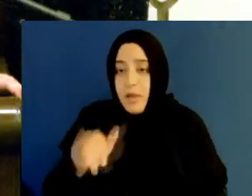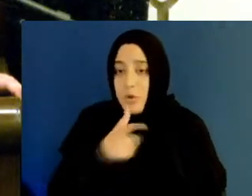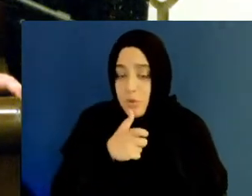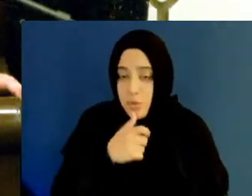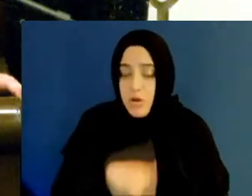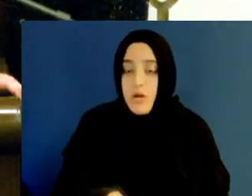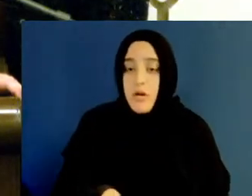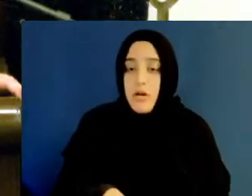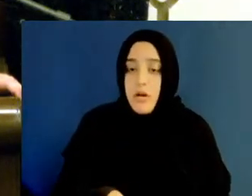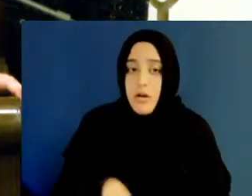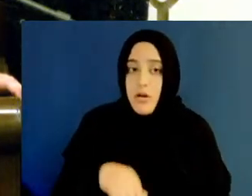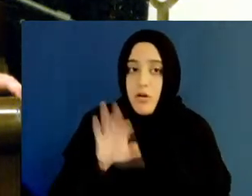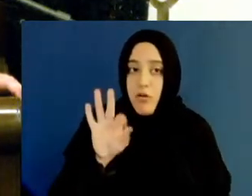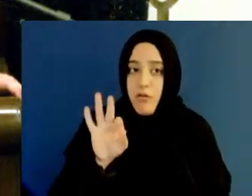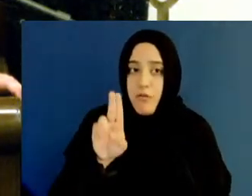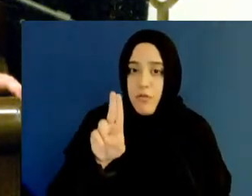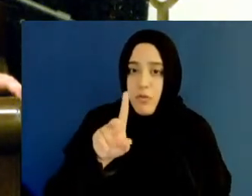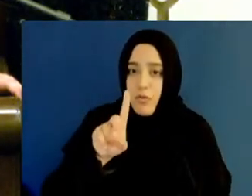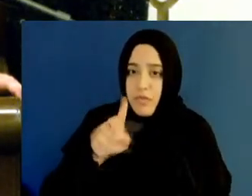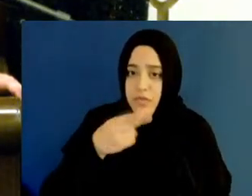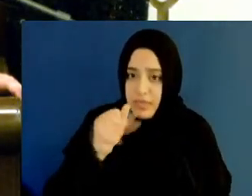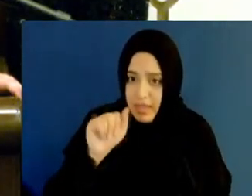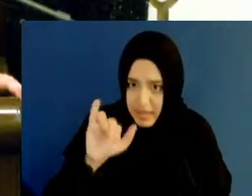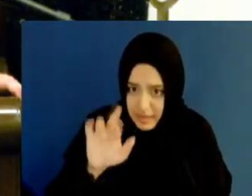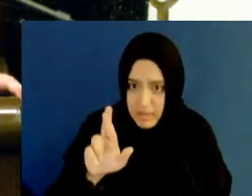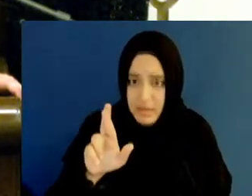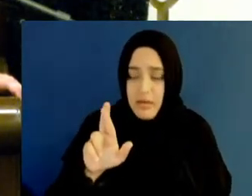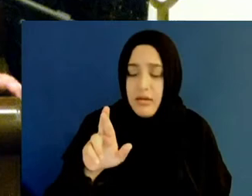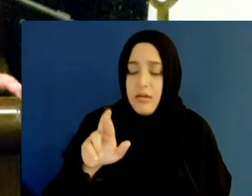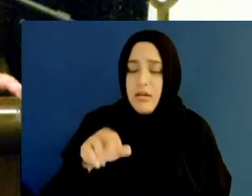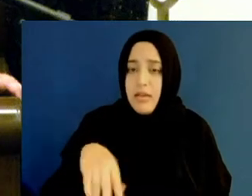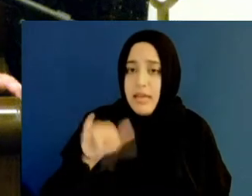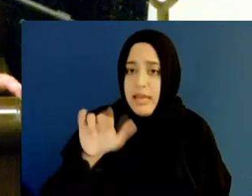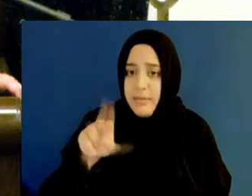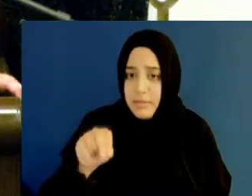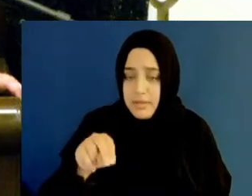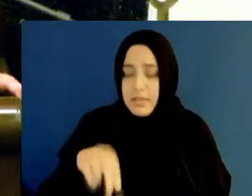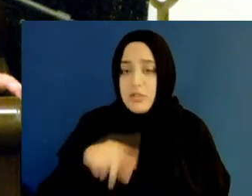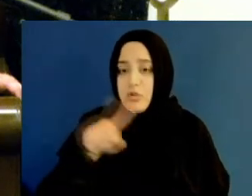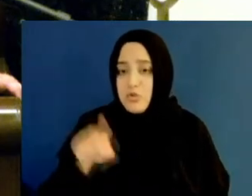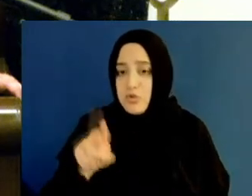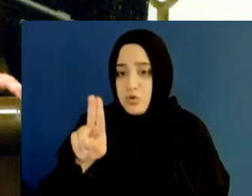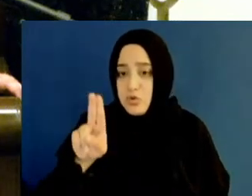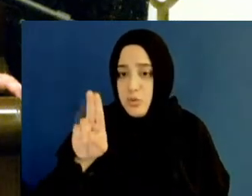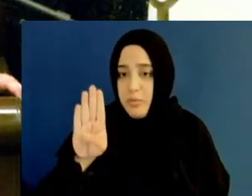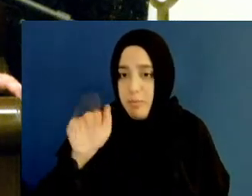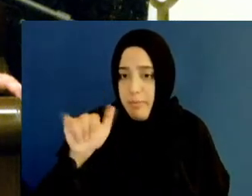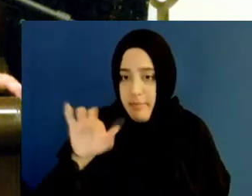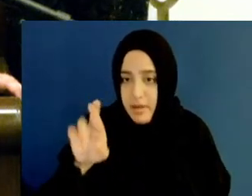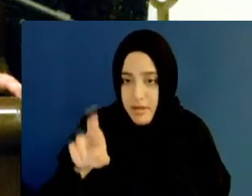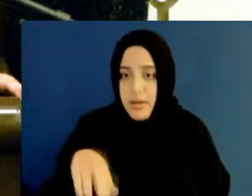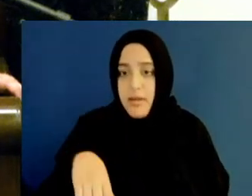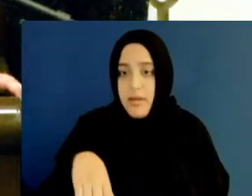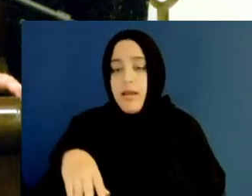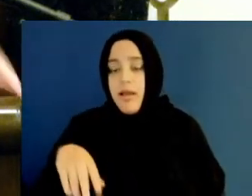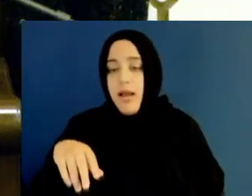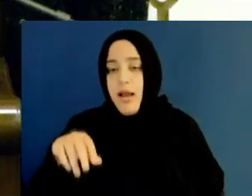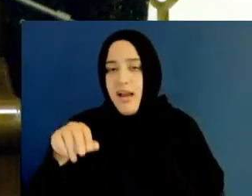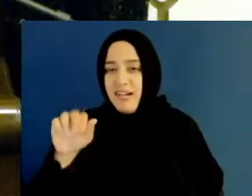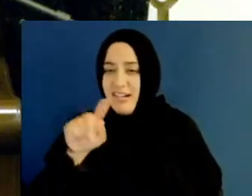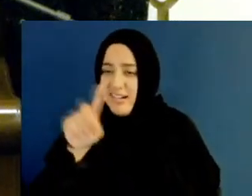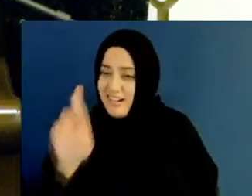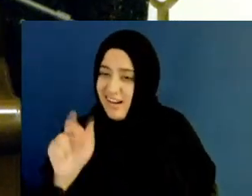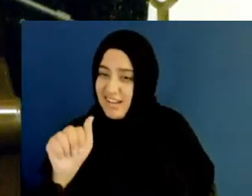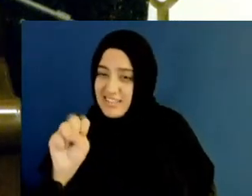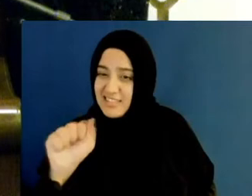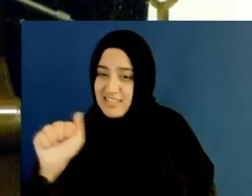Zubayr al-Rassan al-Kufi. Fudail ibn Zubayr al-Rassan within, I will